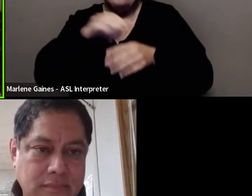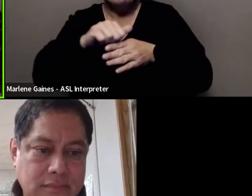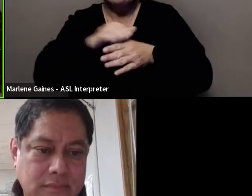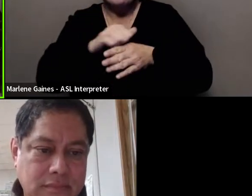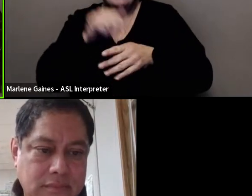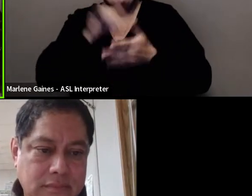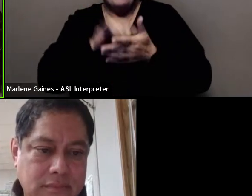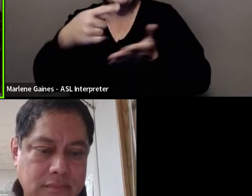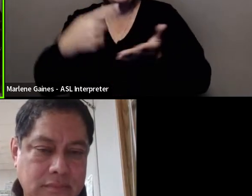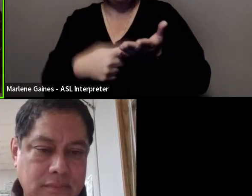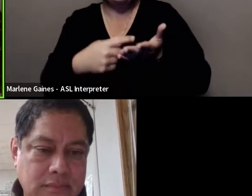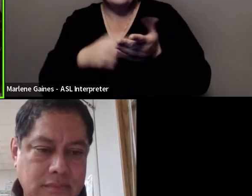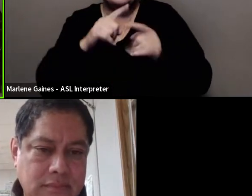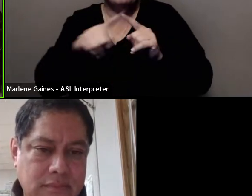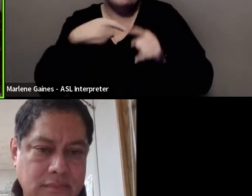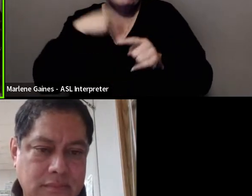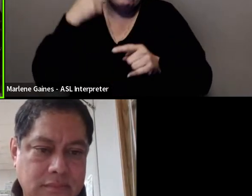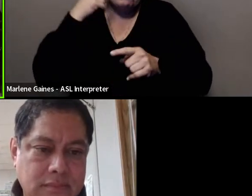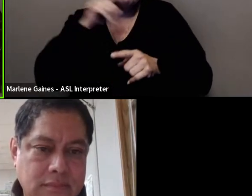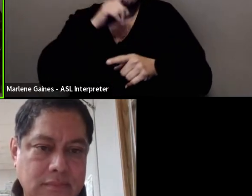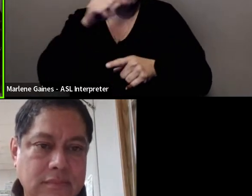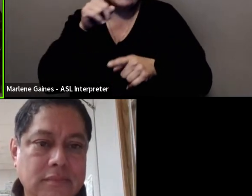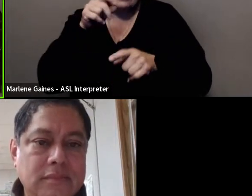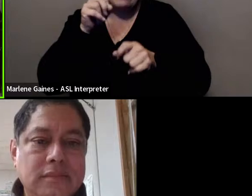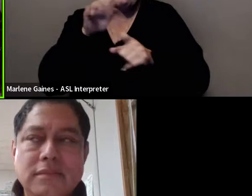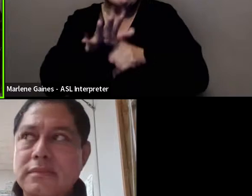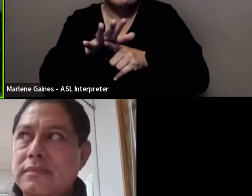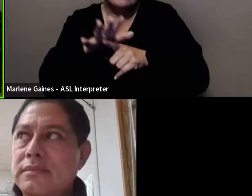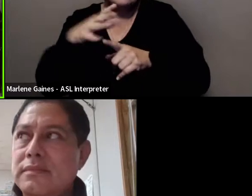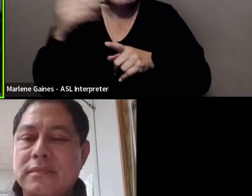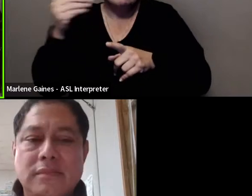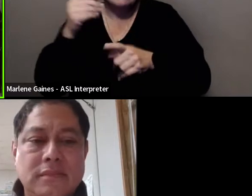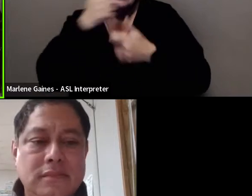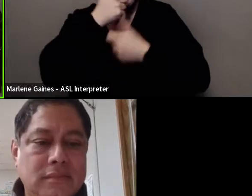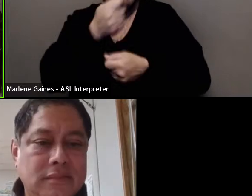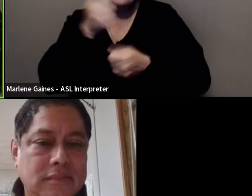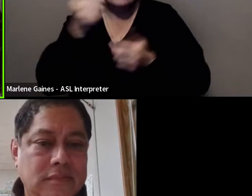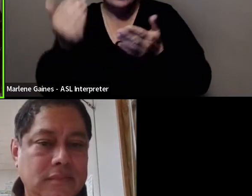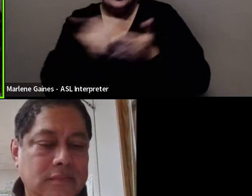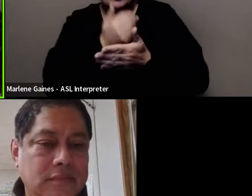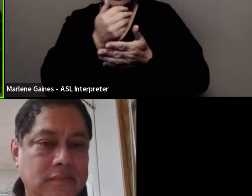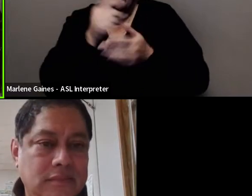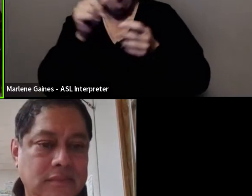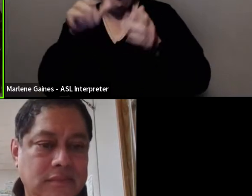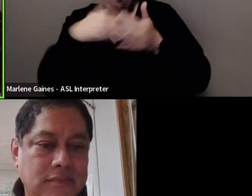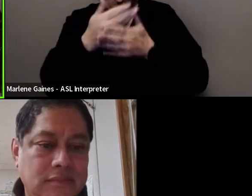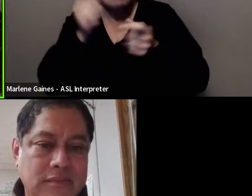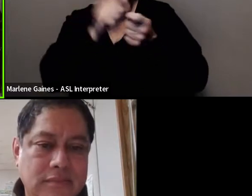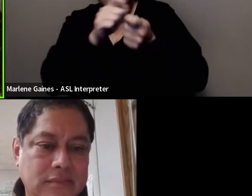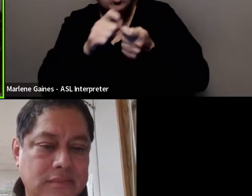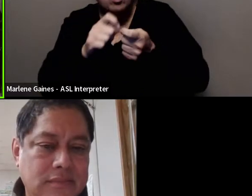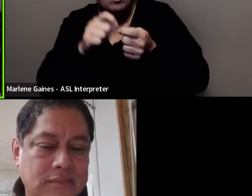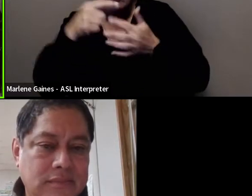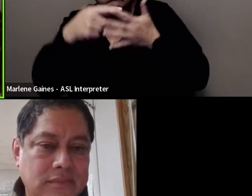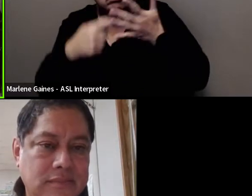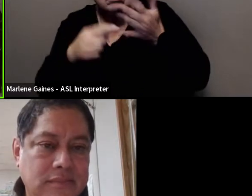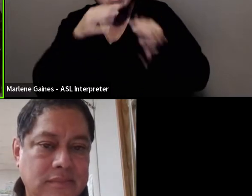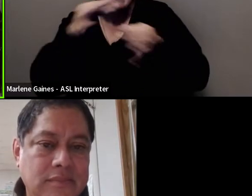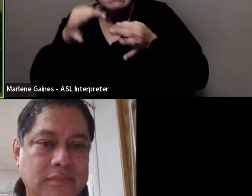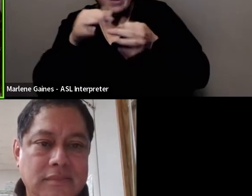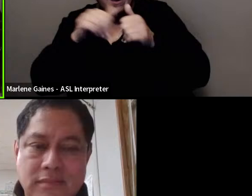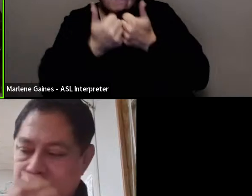he discussed. But I thought it was very effective, and it was interesting, all the nuances he was able to explain about how and